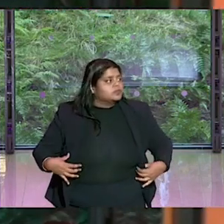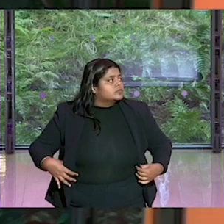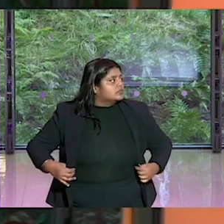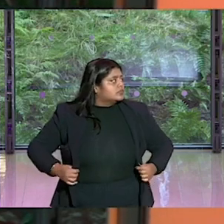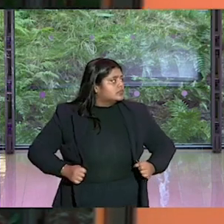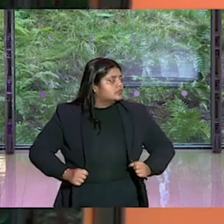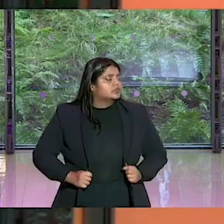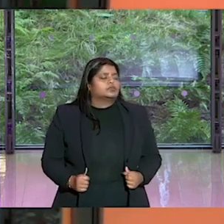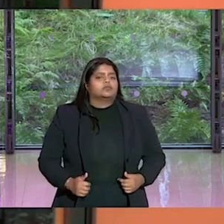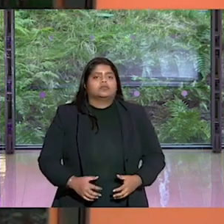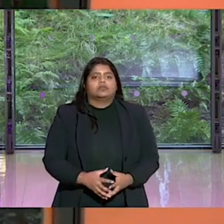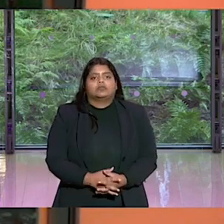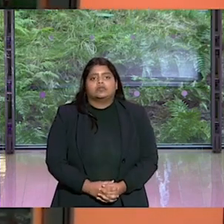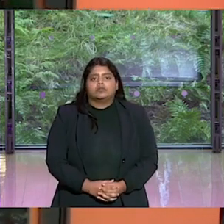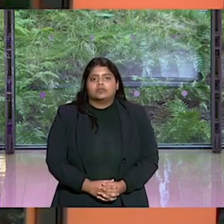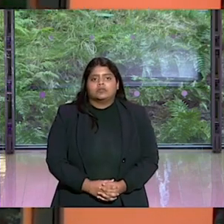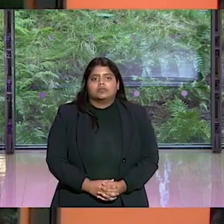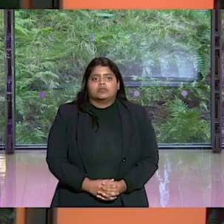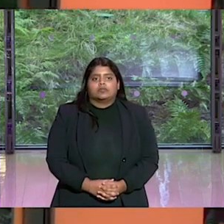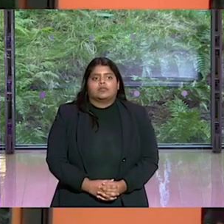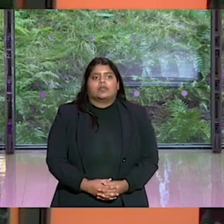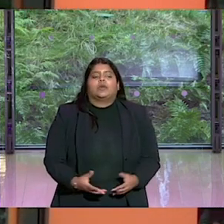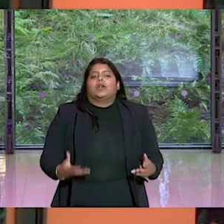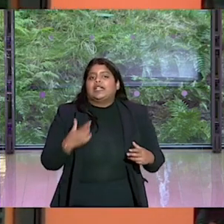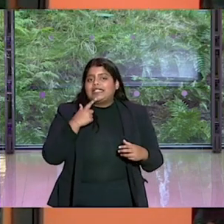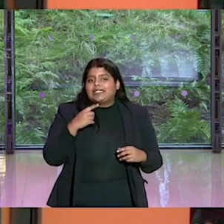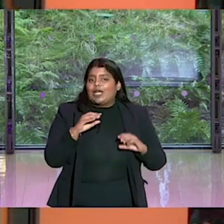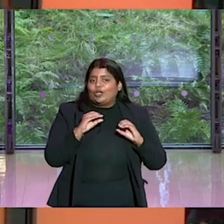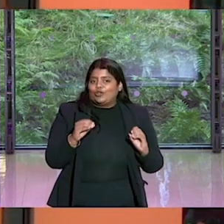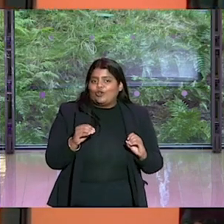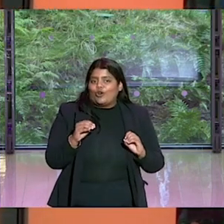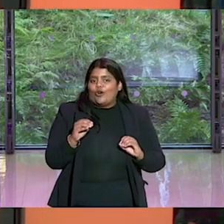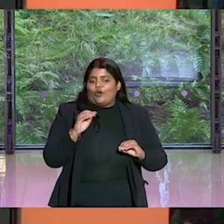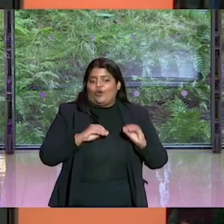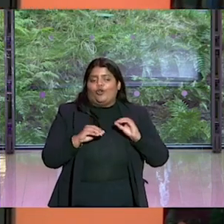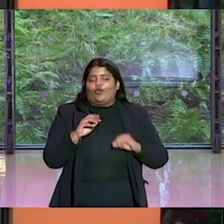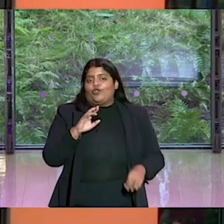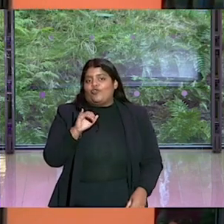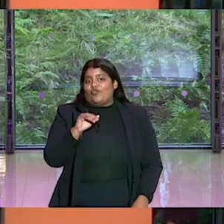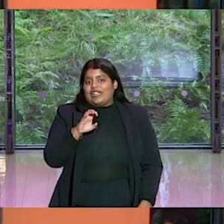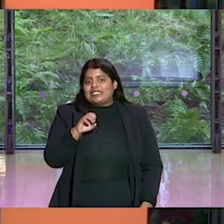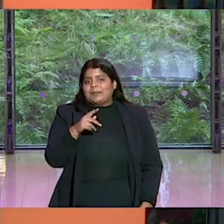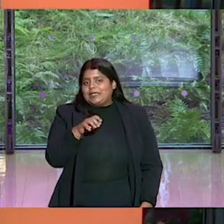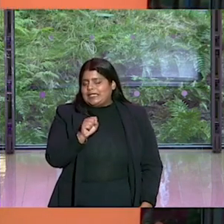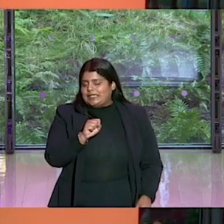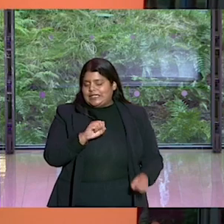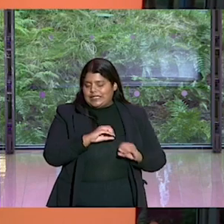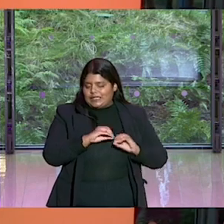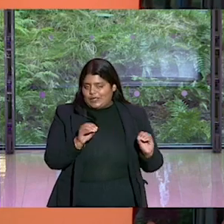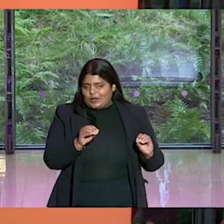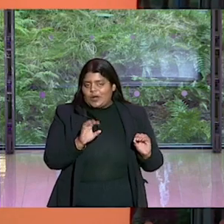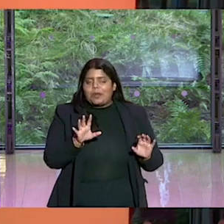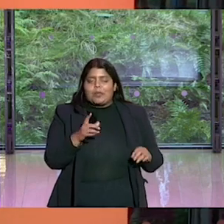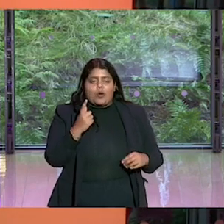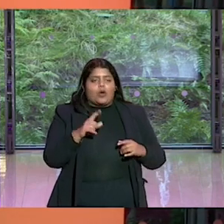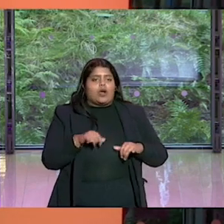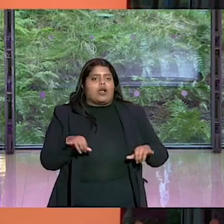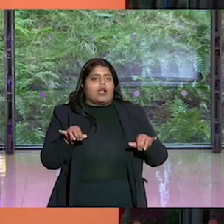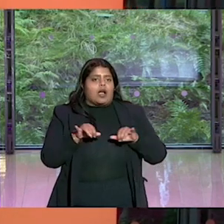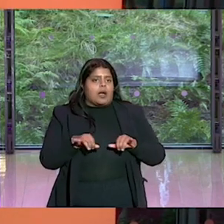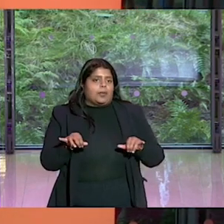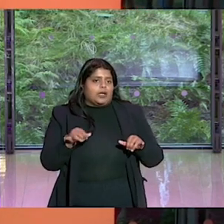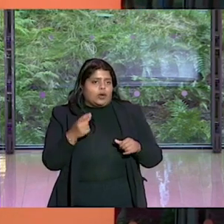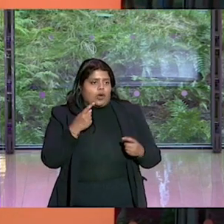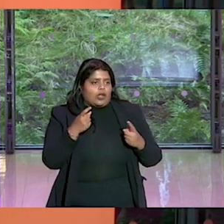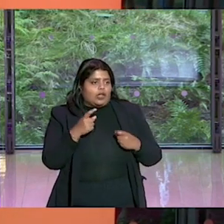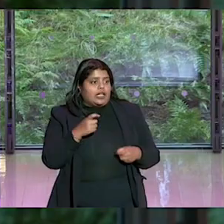I'll say, so I said no recipes, but another common question is, okay, if I had to start somewhere, where